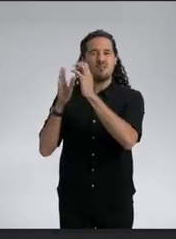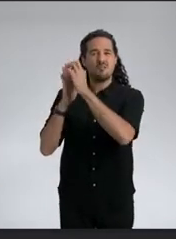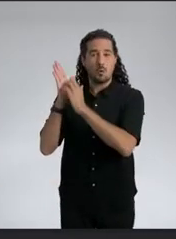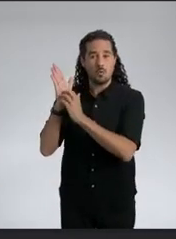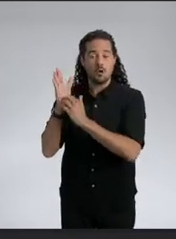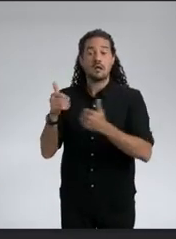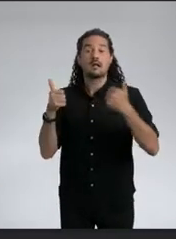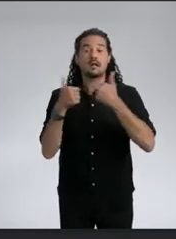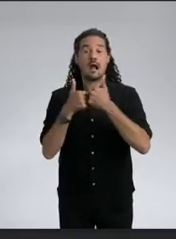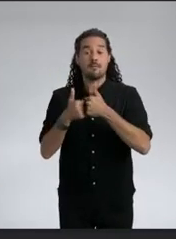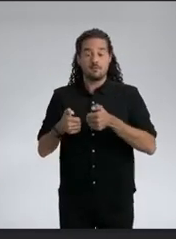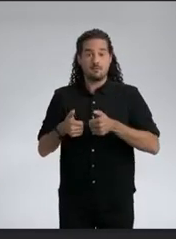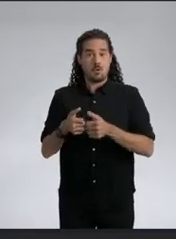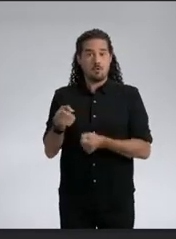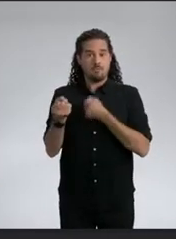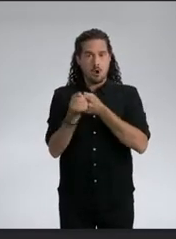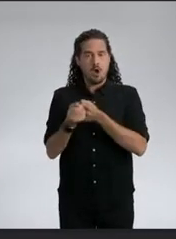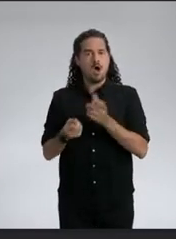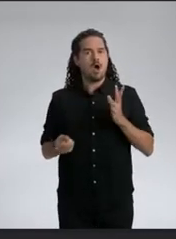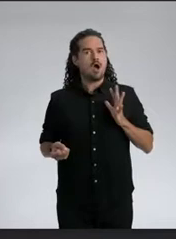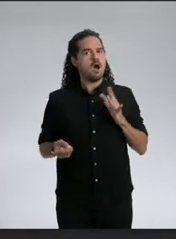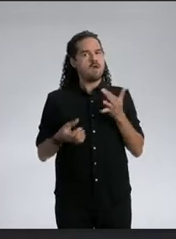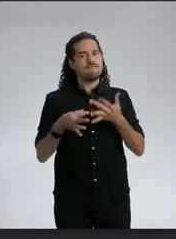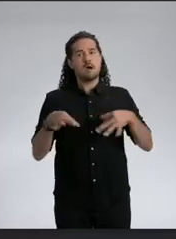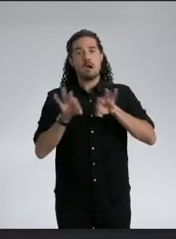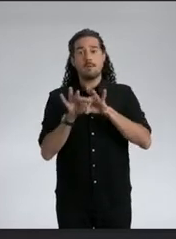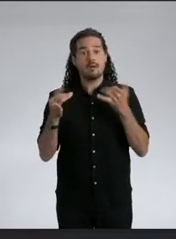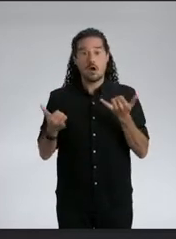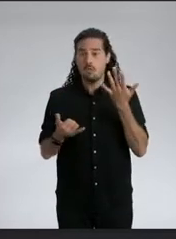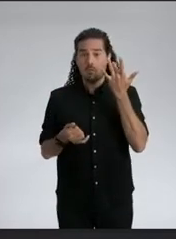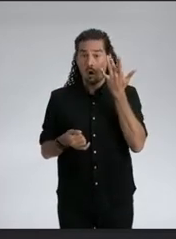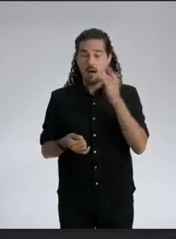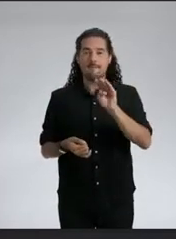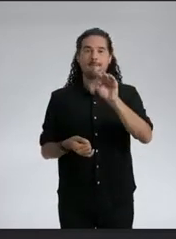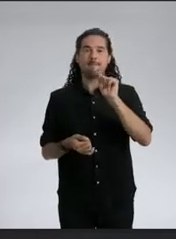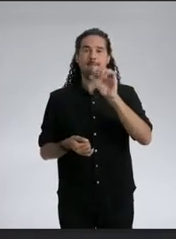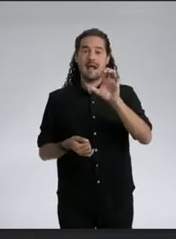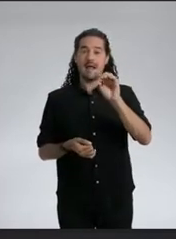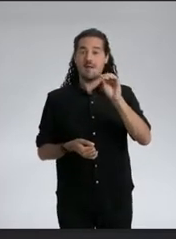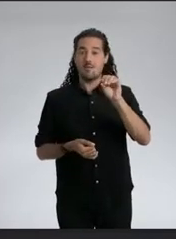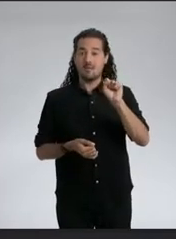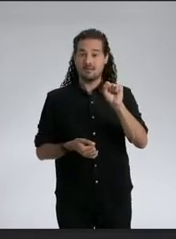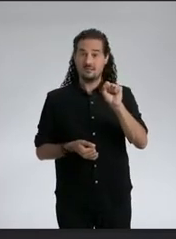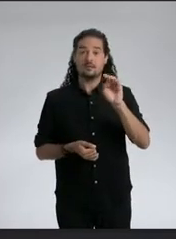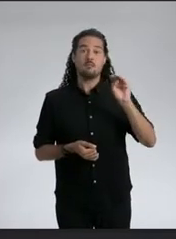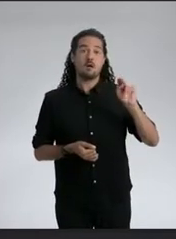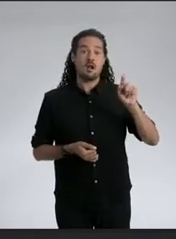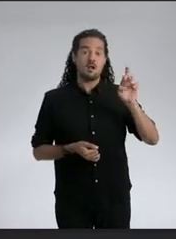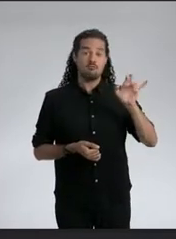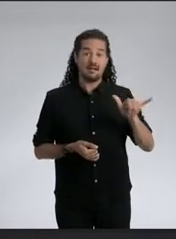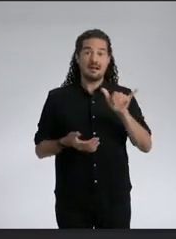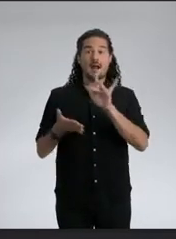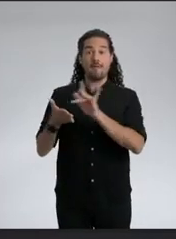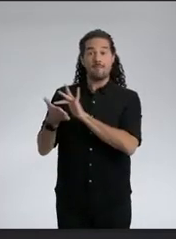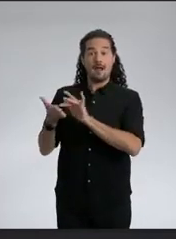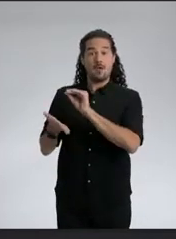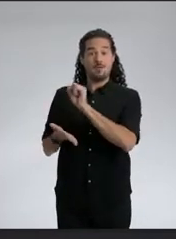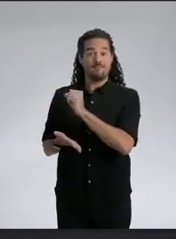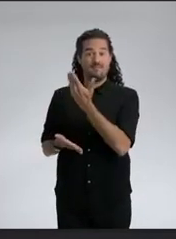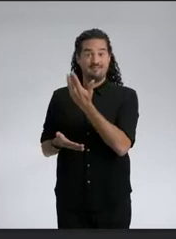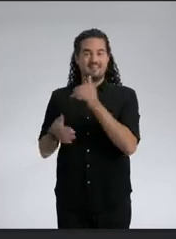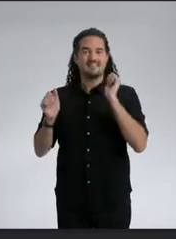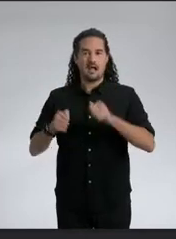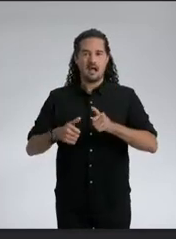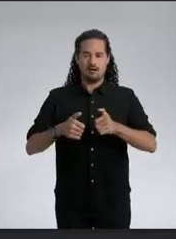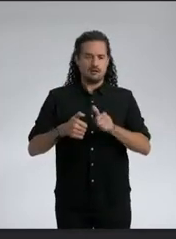is more valuable than ever, because in macOS Monterey and iPad OS 15, players can find the games their friends are playing,